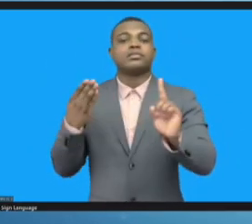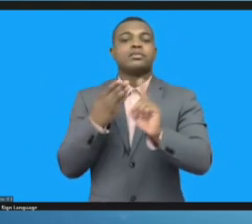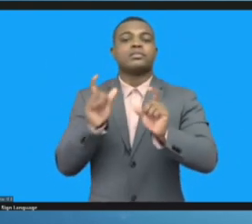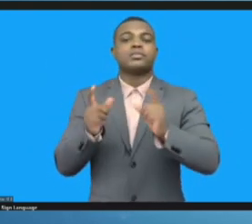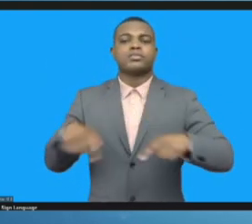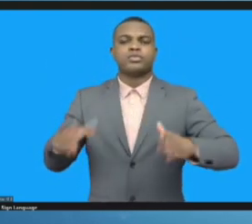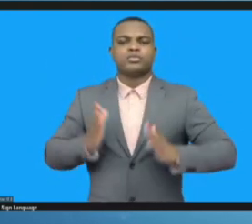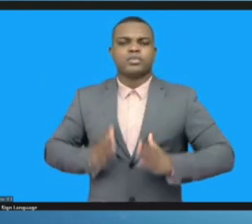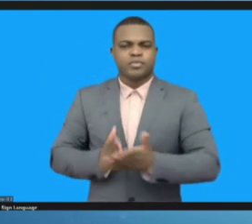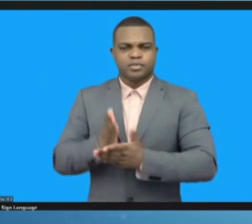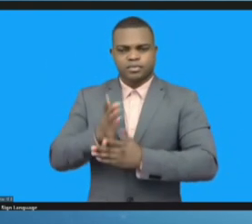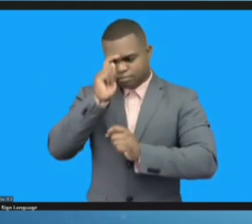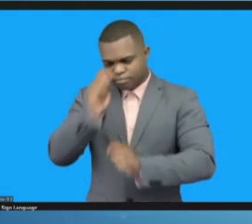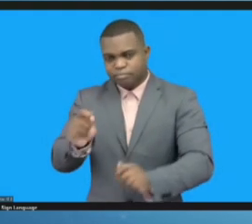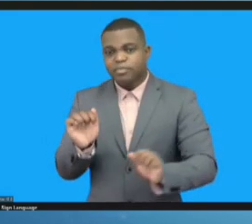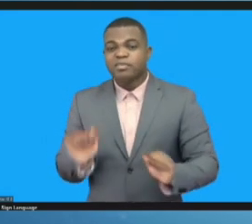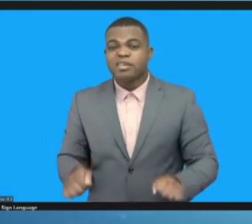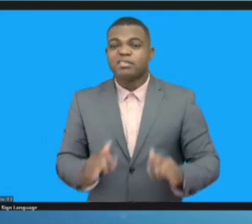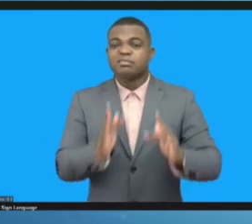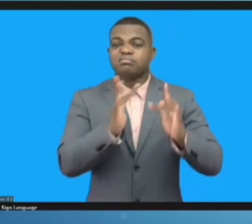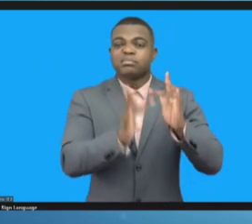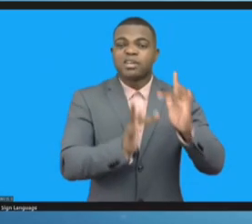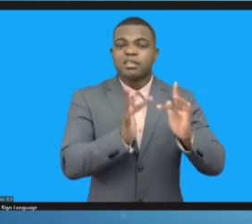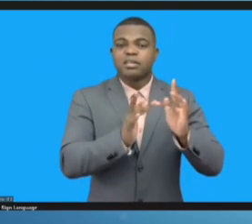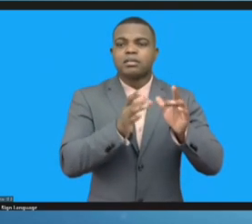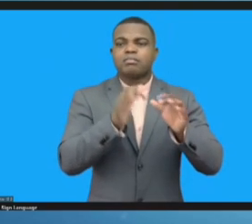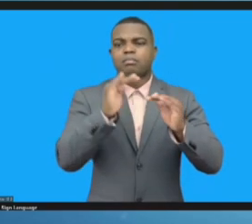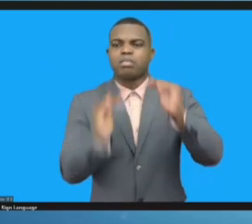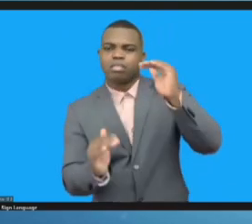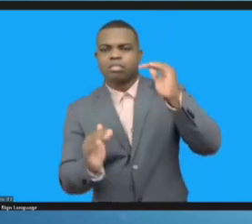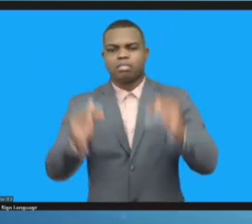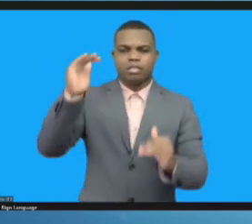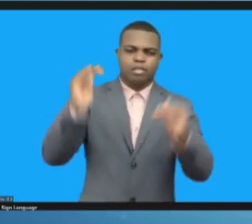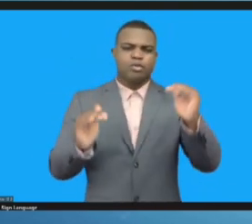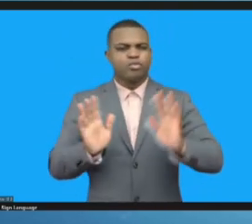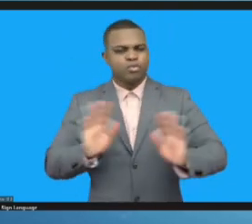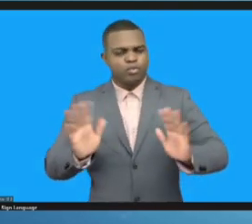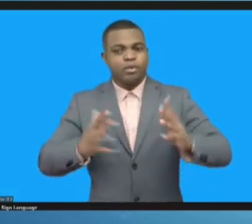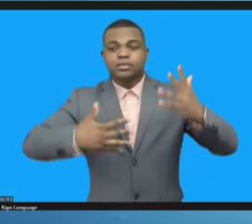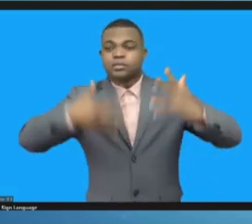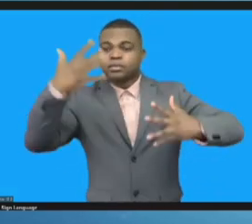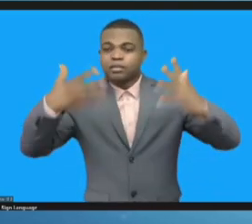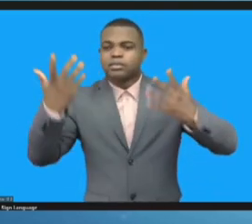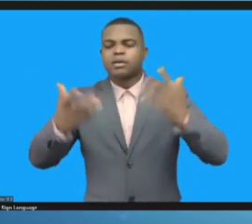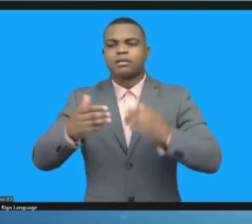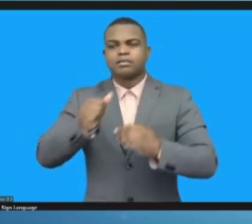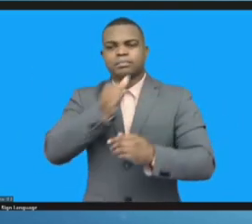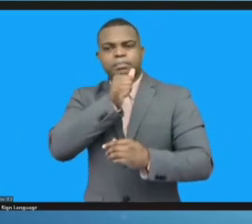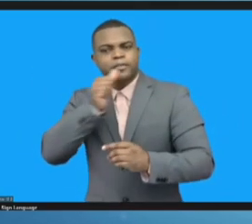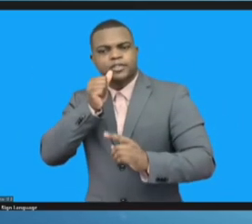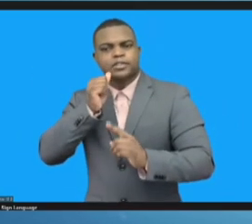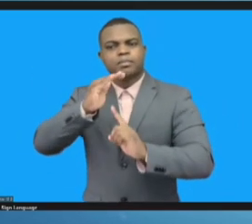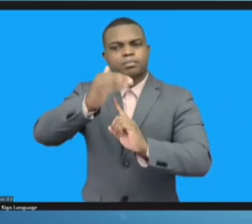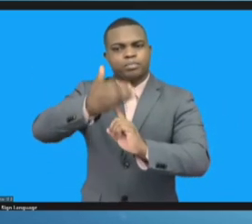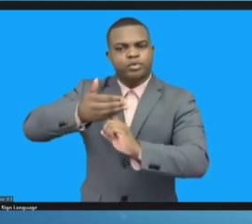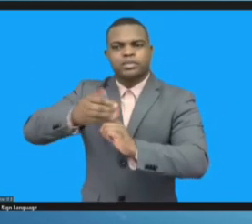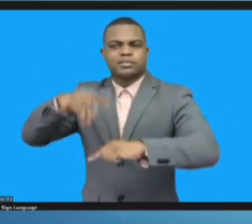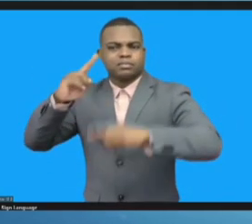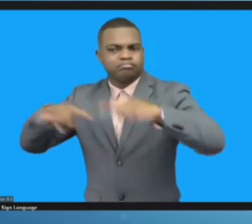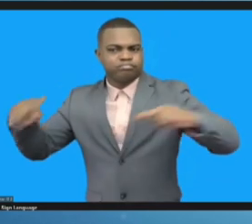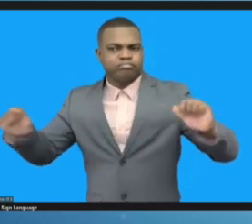and accountability, and in addressing advanced technologies, let us spare no efforts in